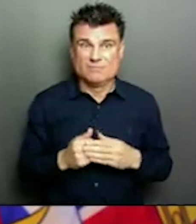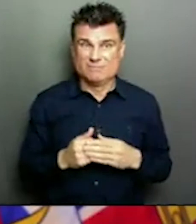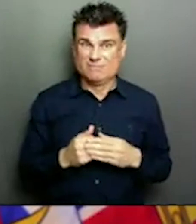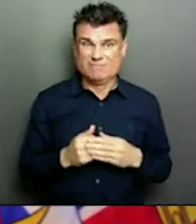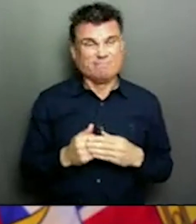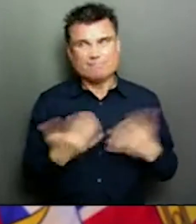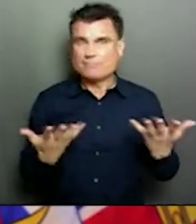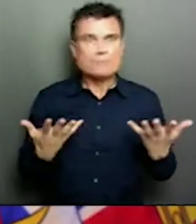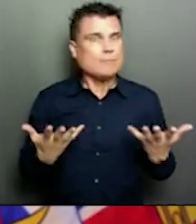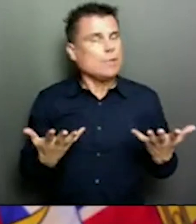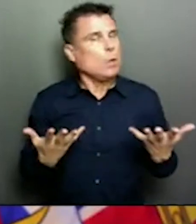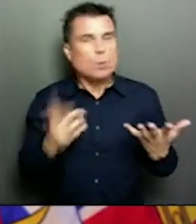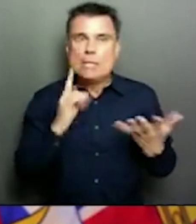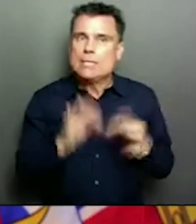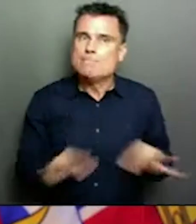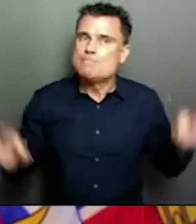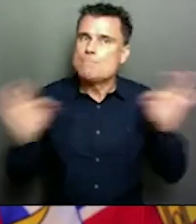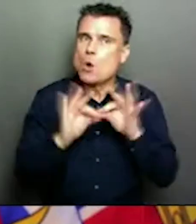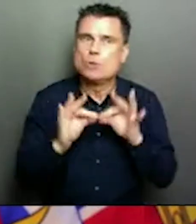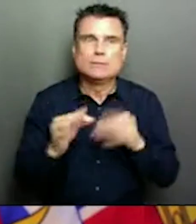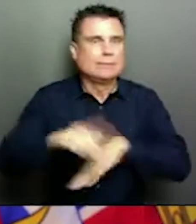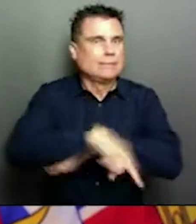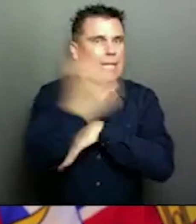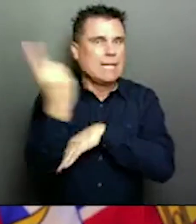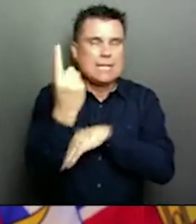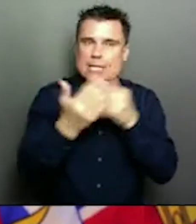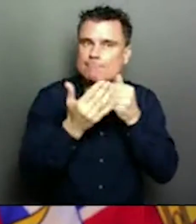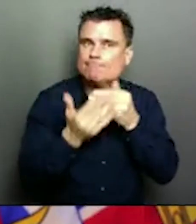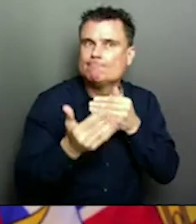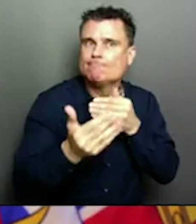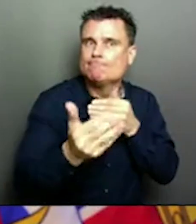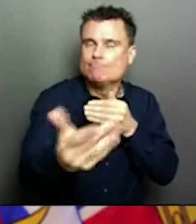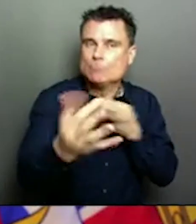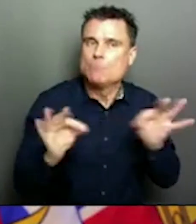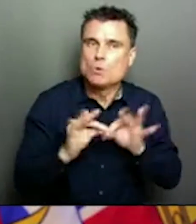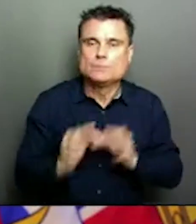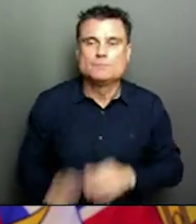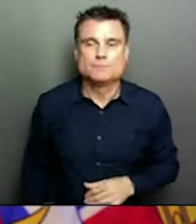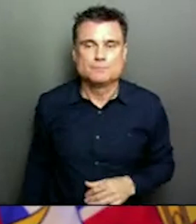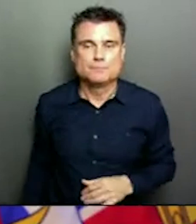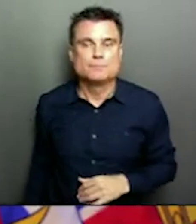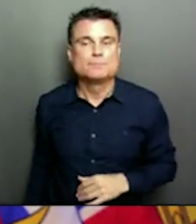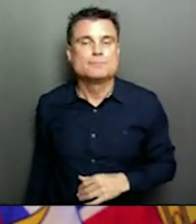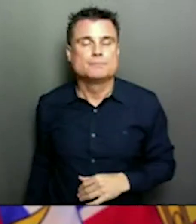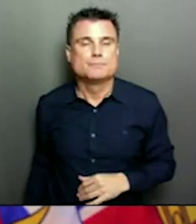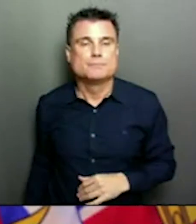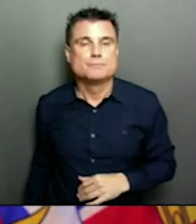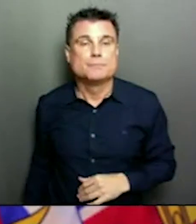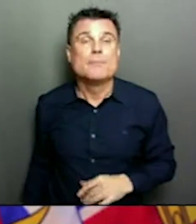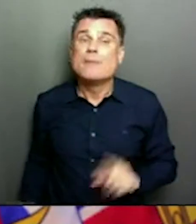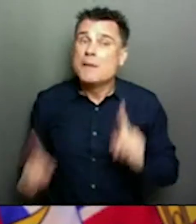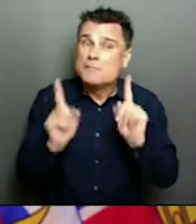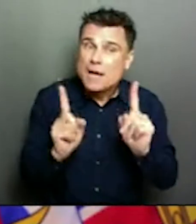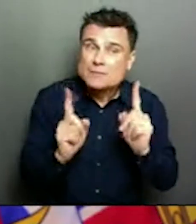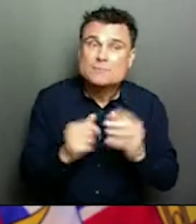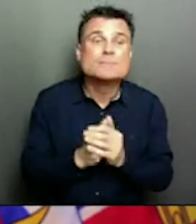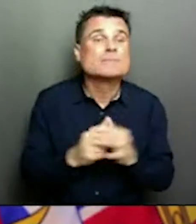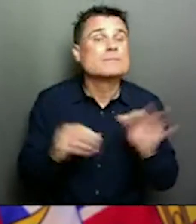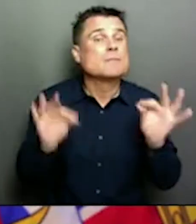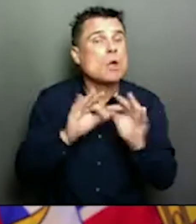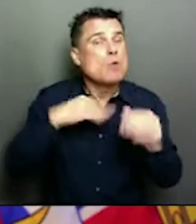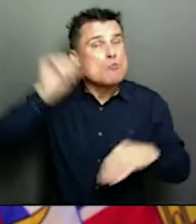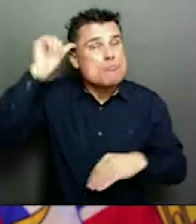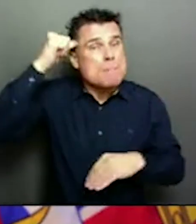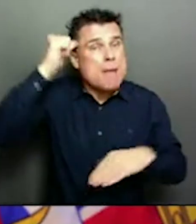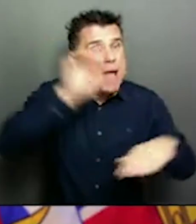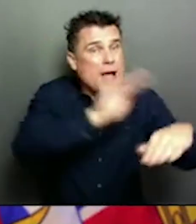in British Columbia. But I would like to remind people we are not yet through this storm. We